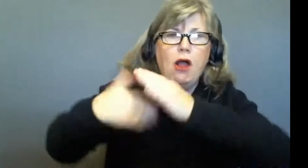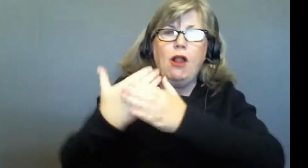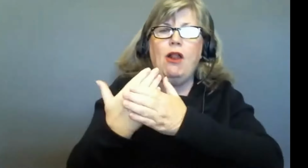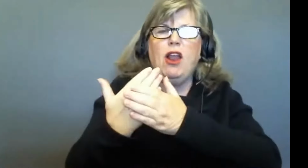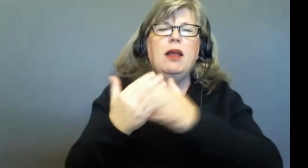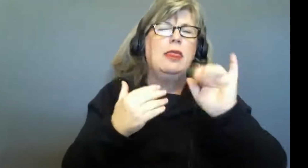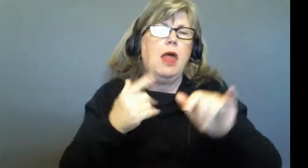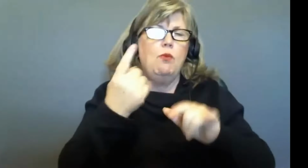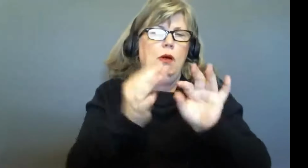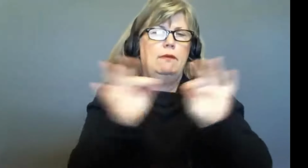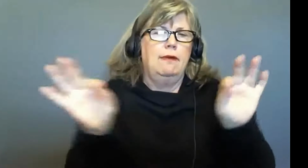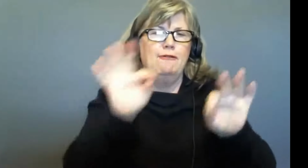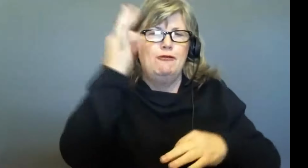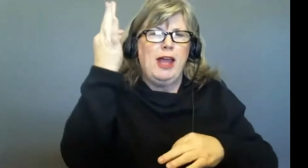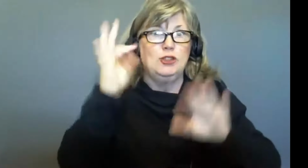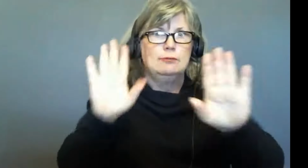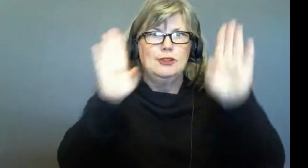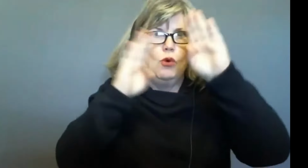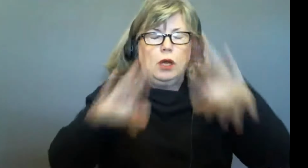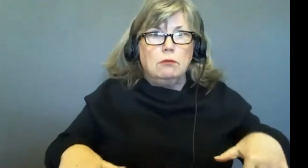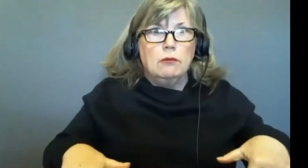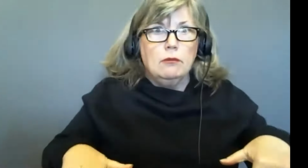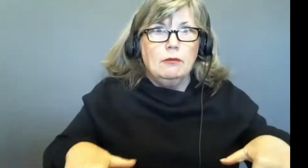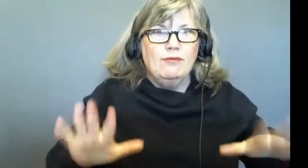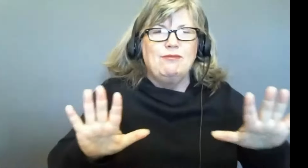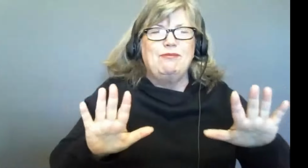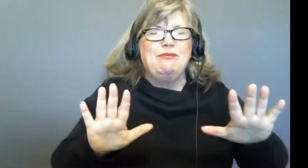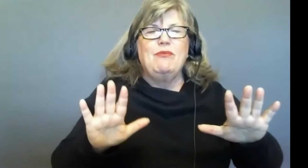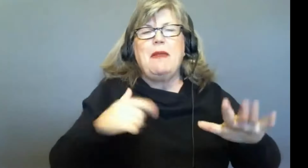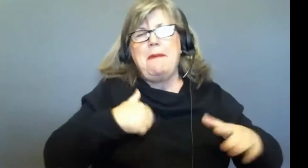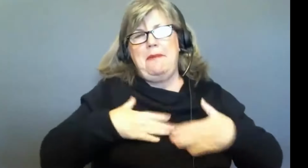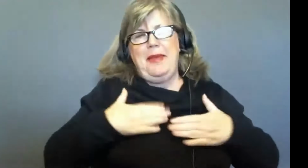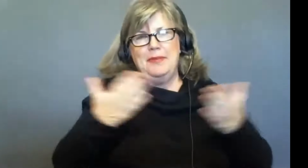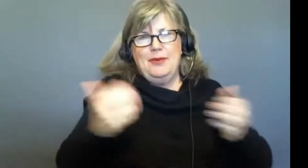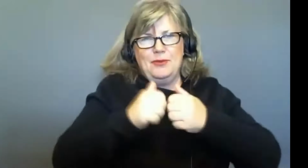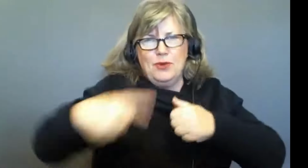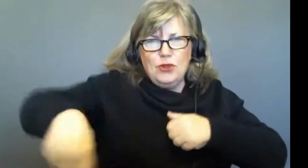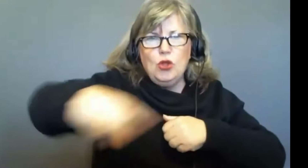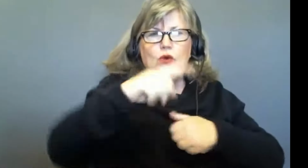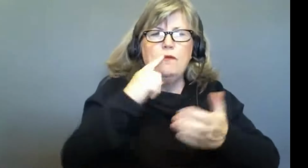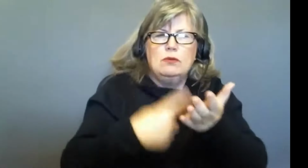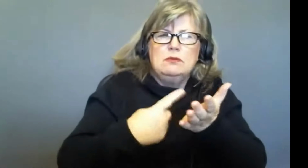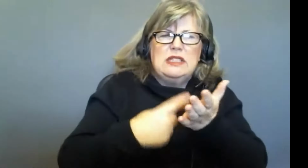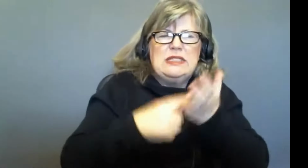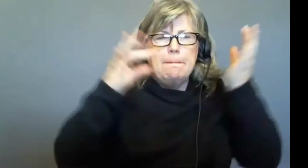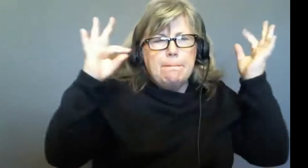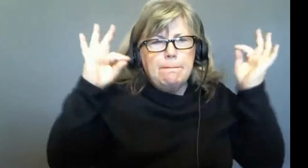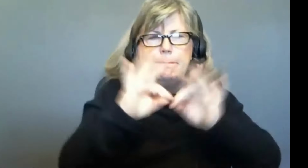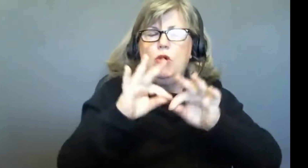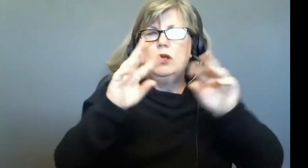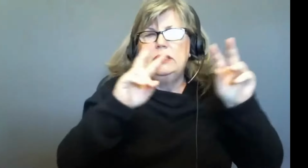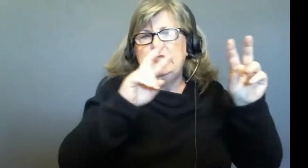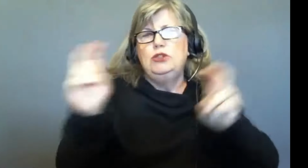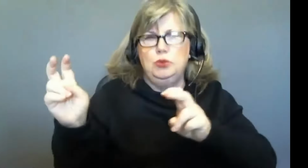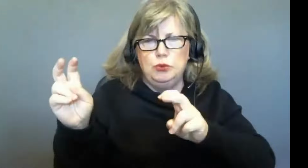only sentence in French, don't worry. It's a great pleasure to be with you today to talk about this so important issue. And I